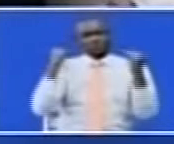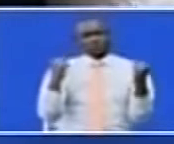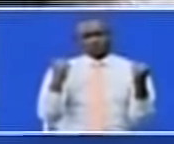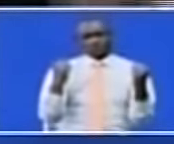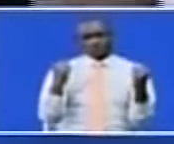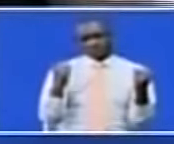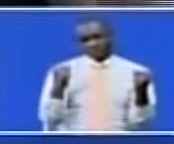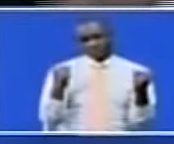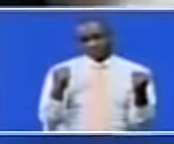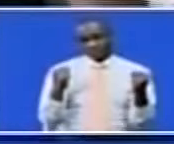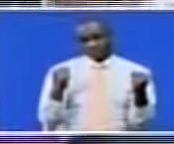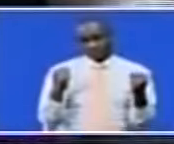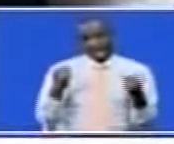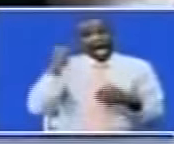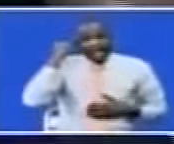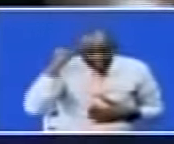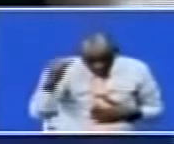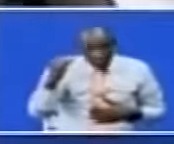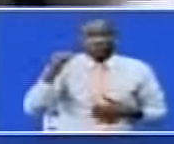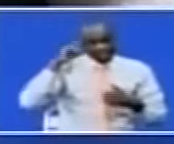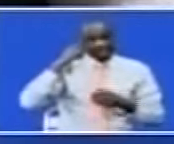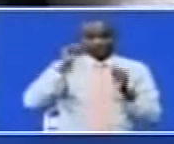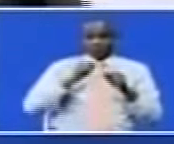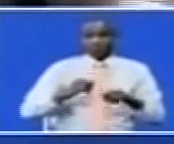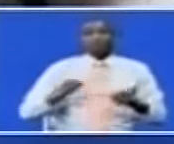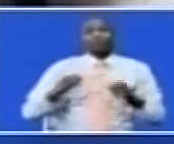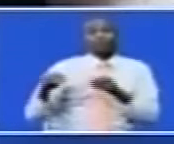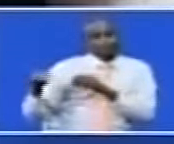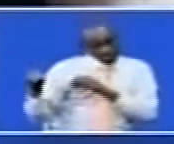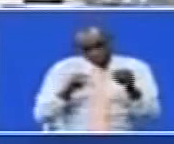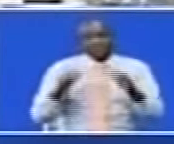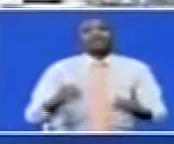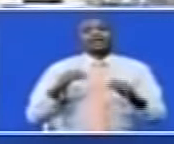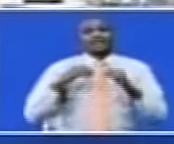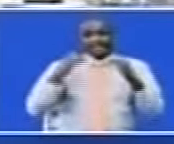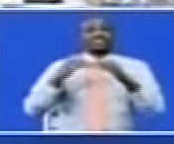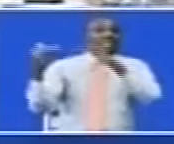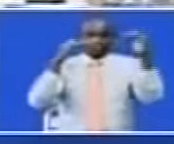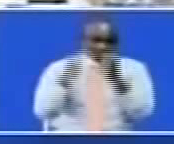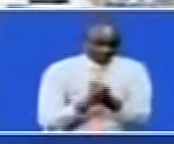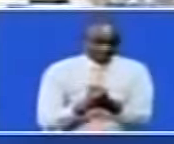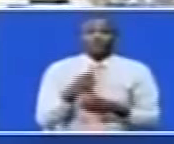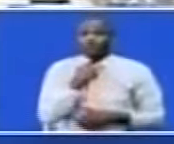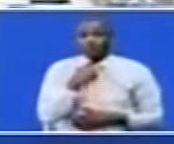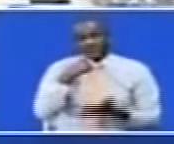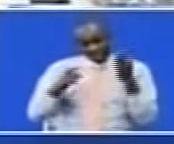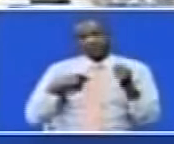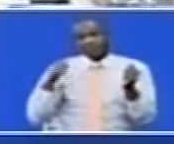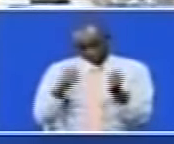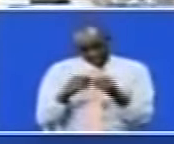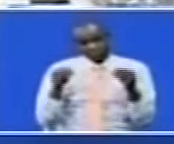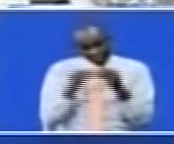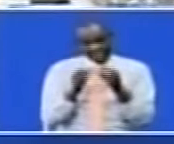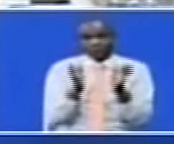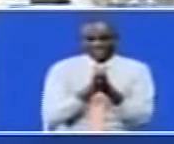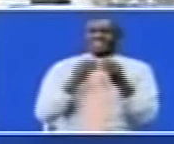ideological thinking to move the union to the next level. The union agreeing to hold talks for a fresh